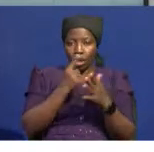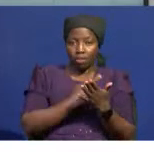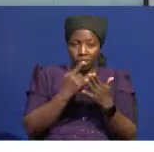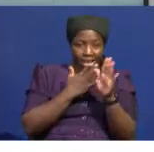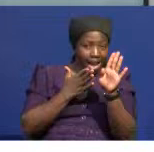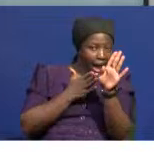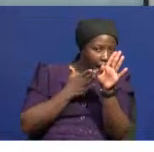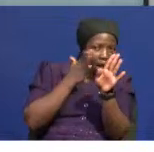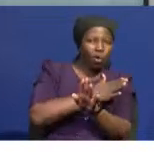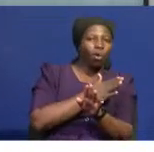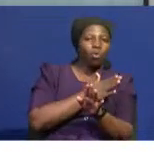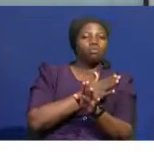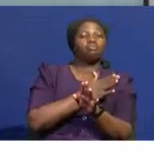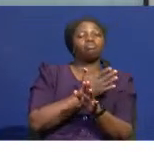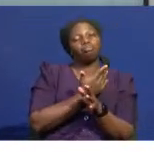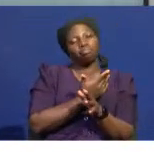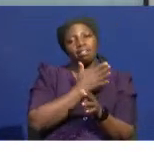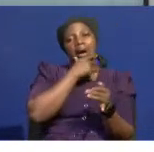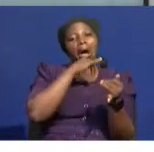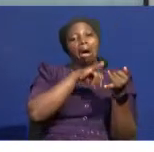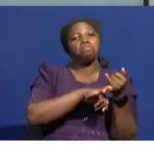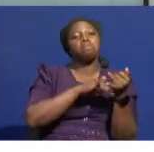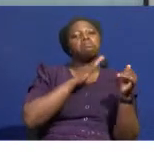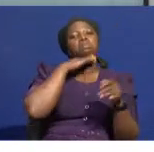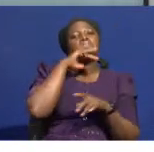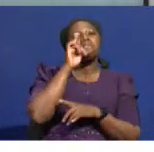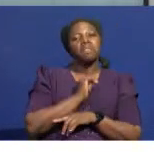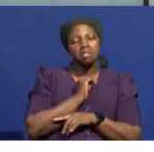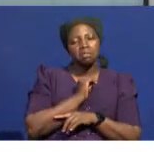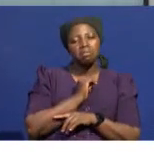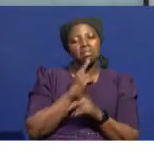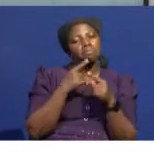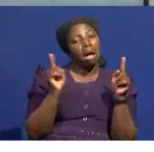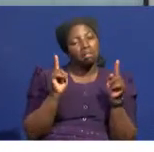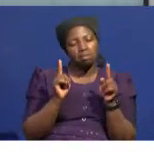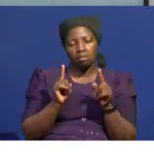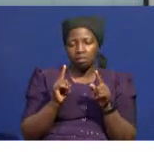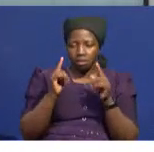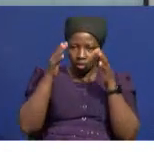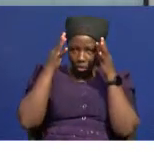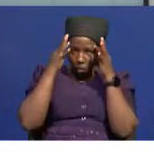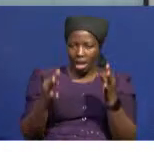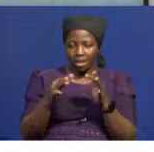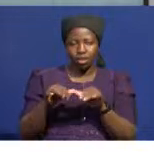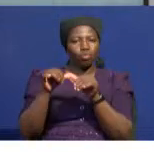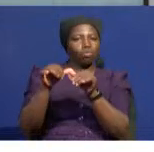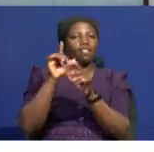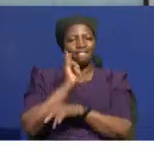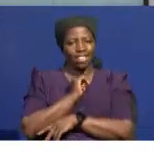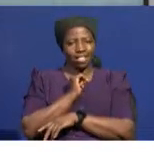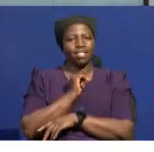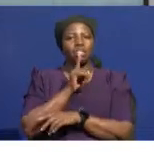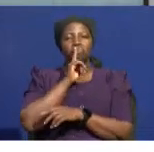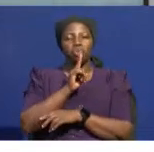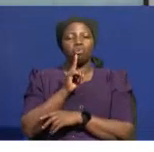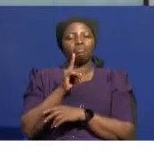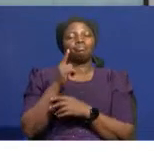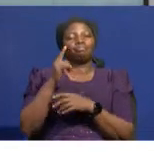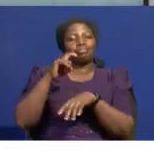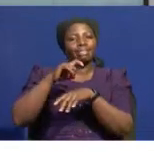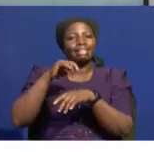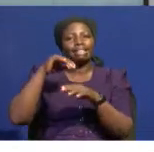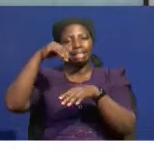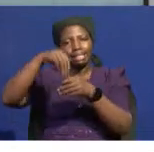did not stop the bride from going ahead with the wedding. She exchanged the nuptials with her dearly beloved at the morgue and went to the